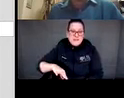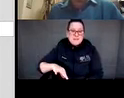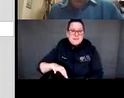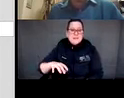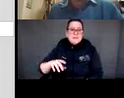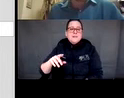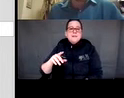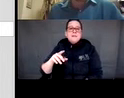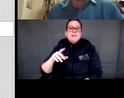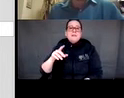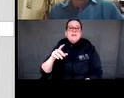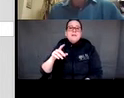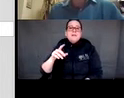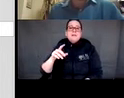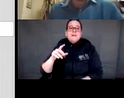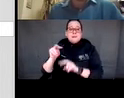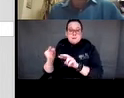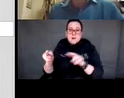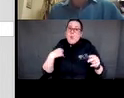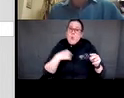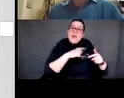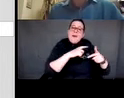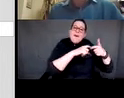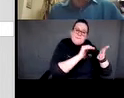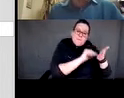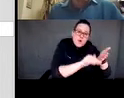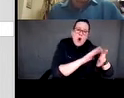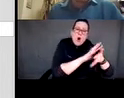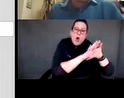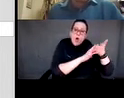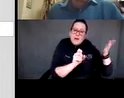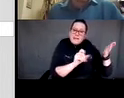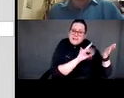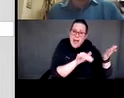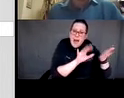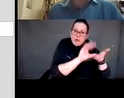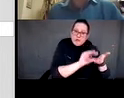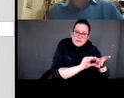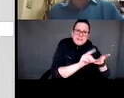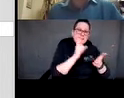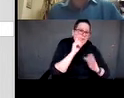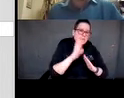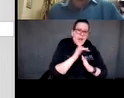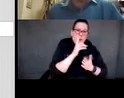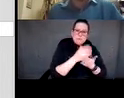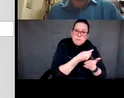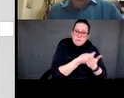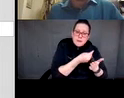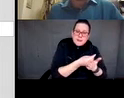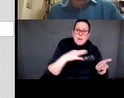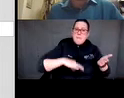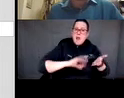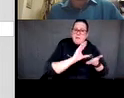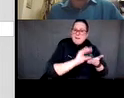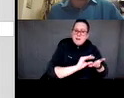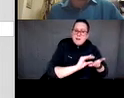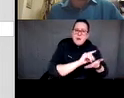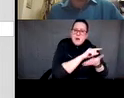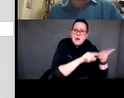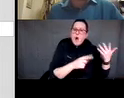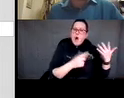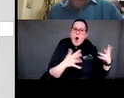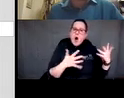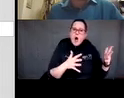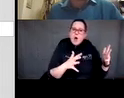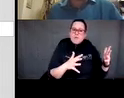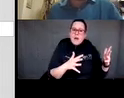the austerity measures we did in terms of furloughs and salary reductions for our top wage earners, our benefit reductions, all those things were already